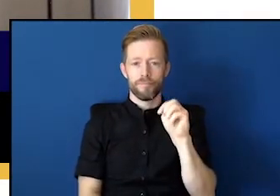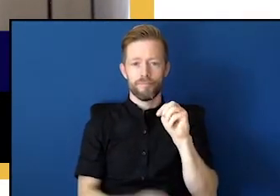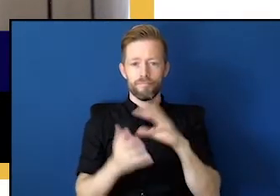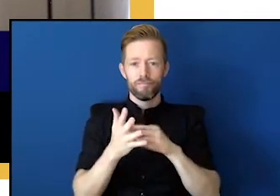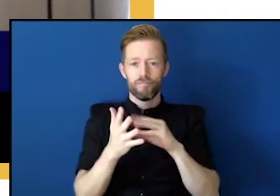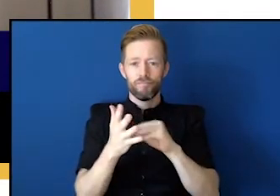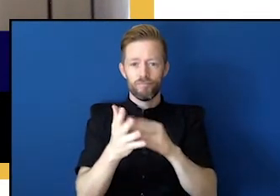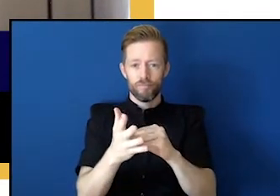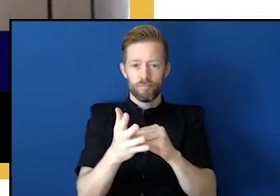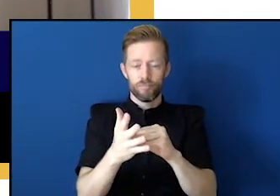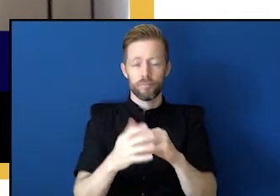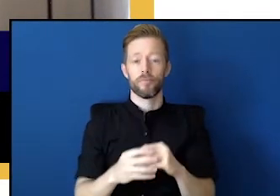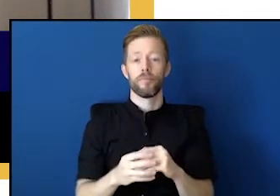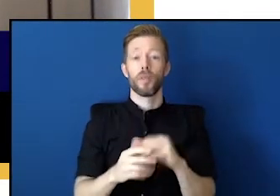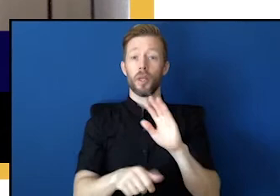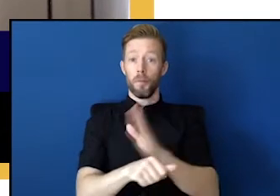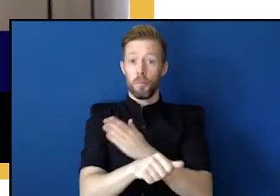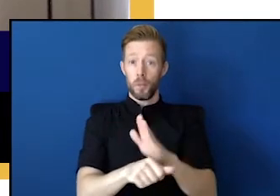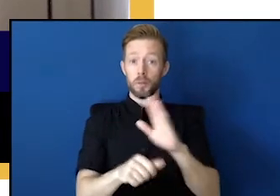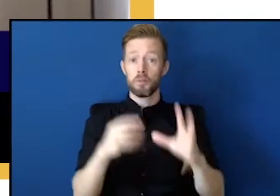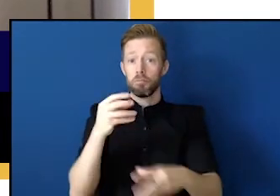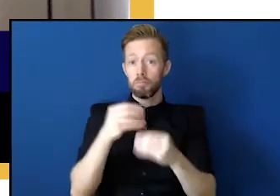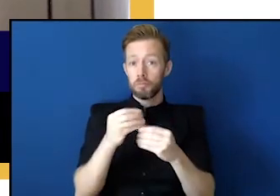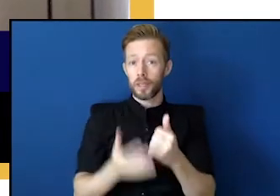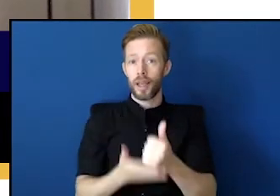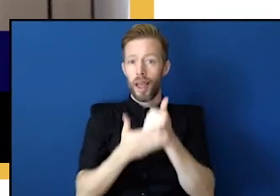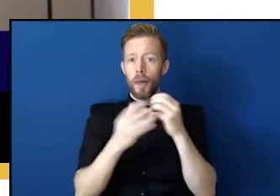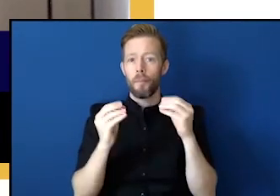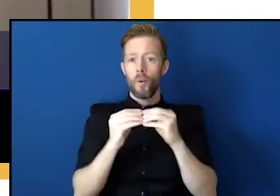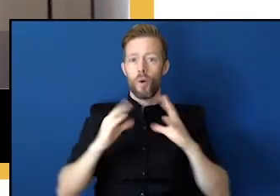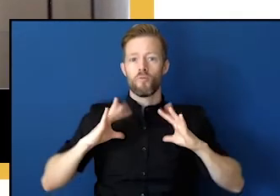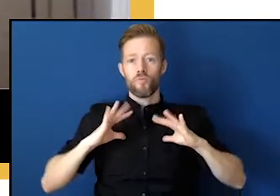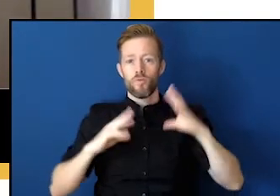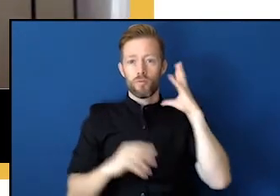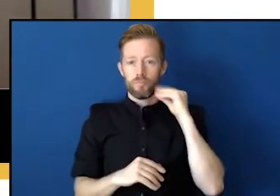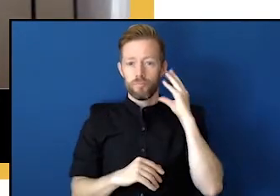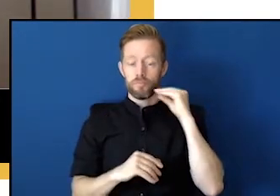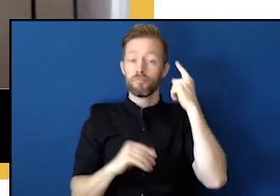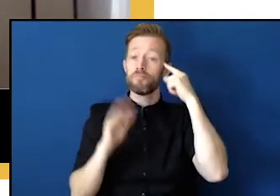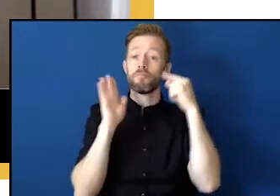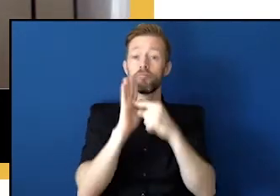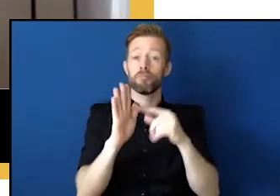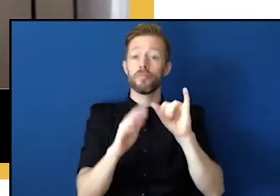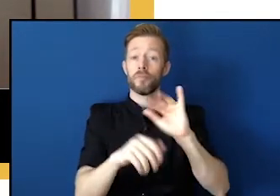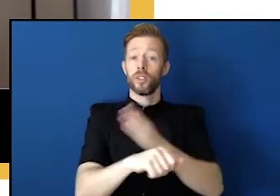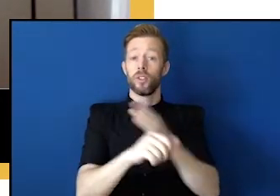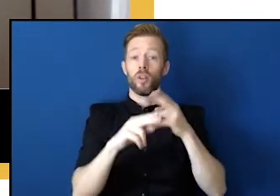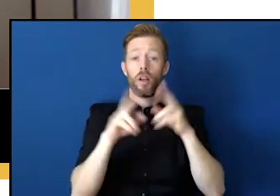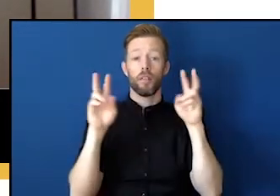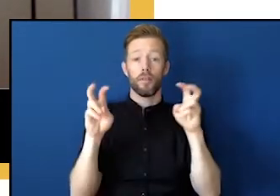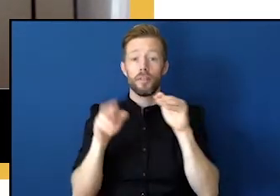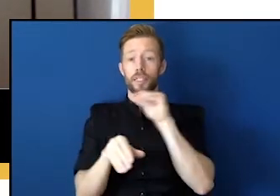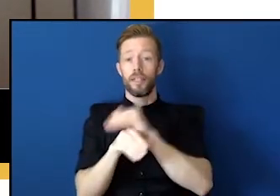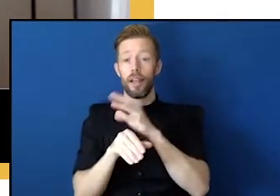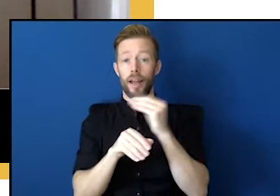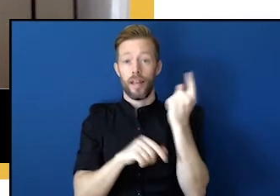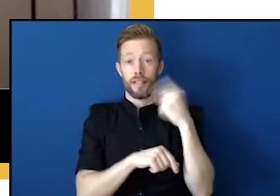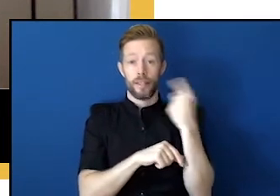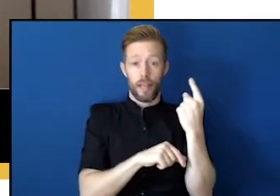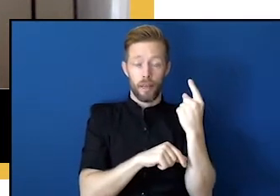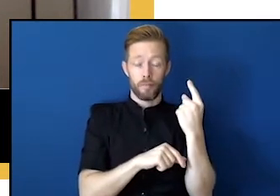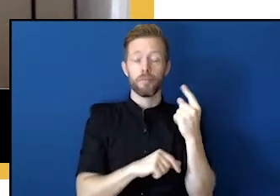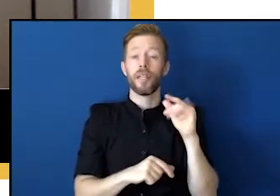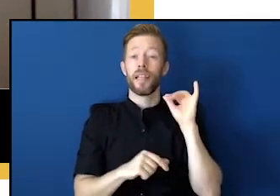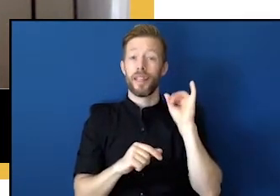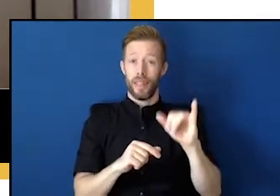STEM. You can use music to help enrich their experience. Take, for example, the song Night and Day.